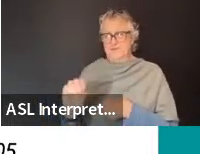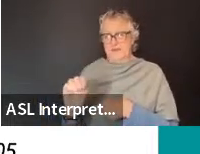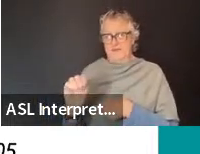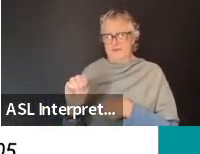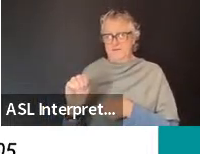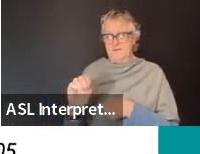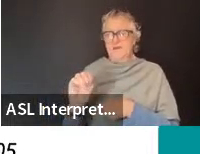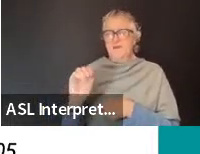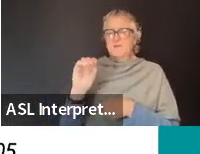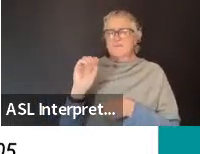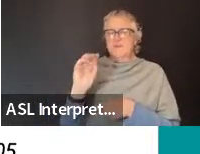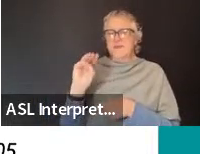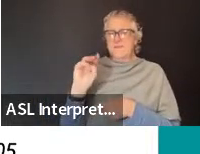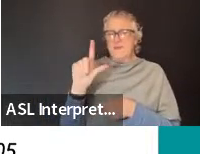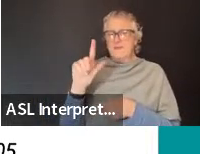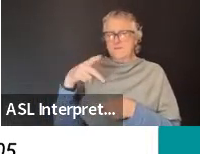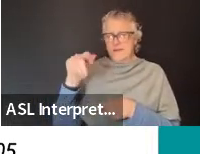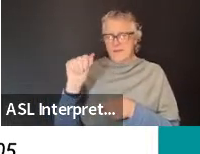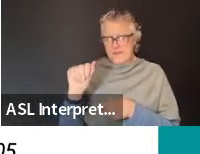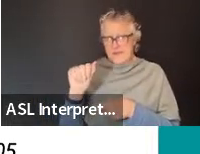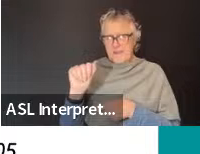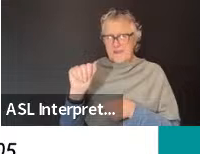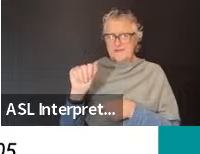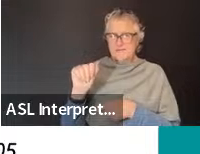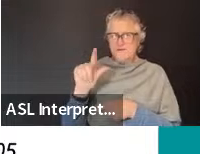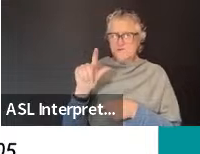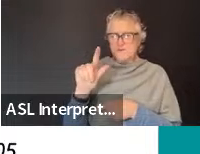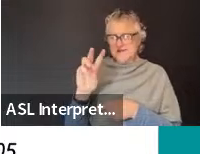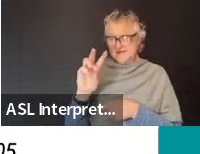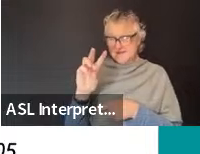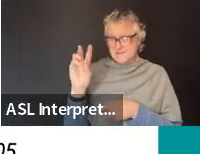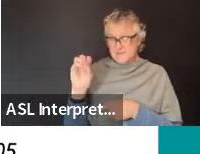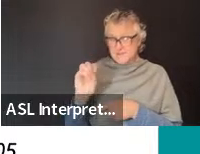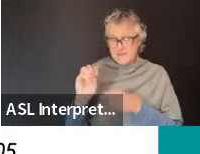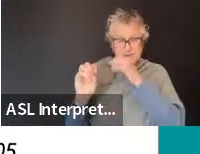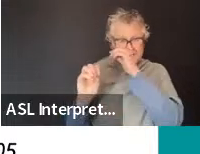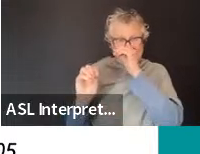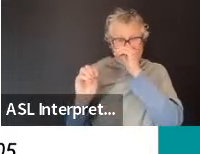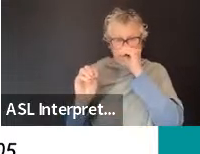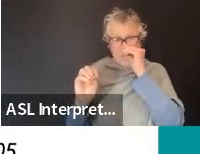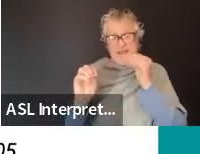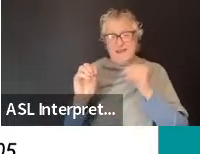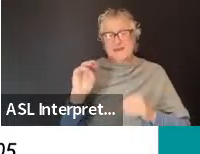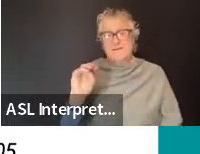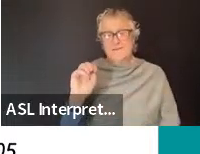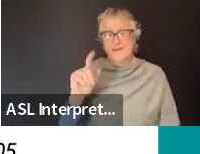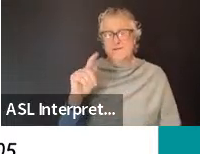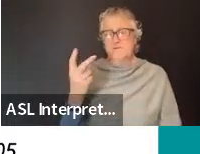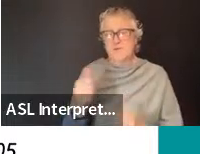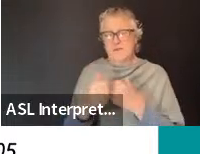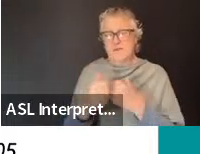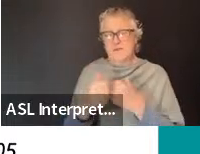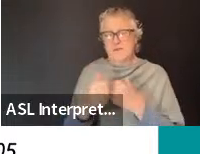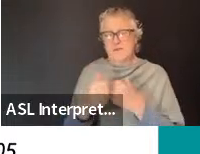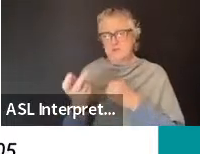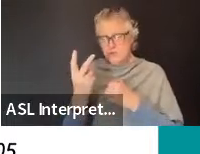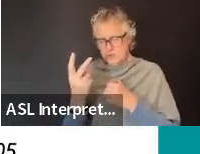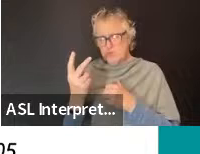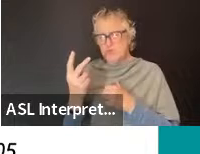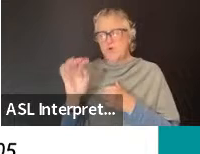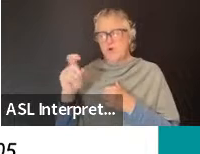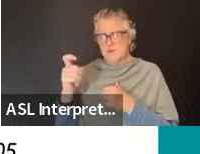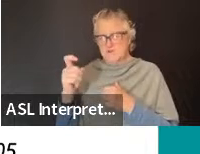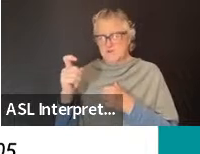auxiliary lane. It reduces 67% to 14 minutes with the modified LPA with 2 auxiliary lanes compared to the no